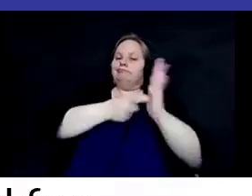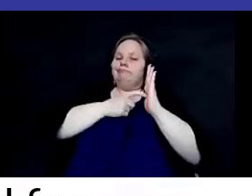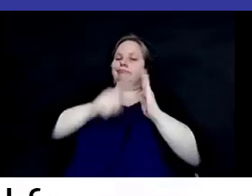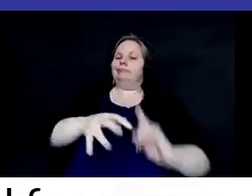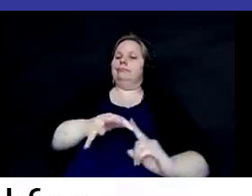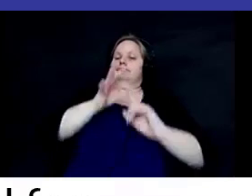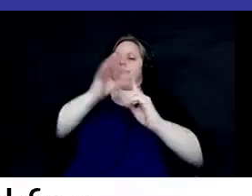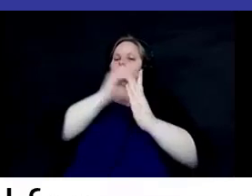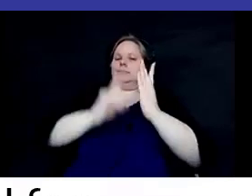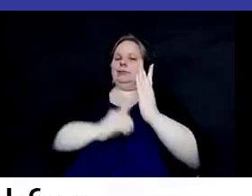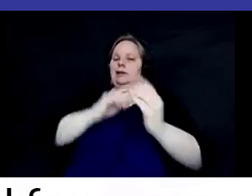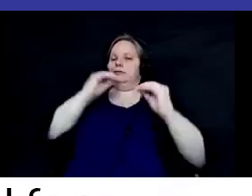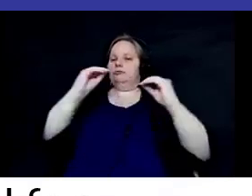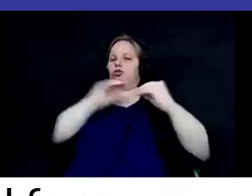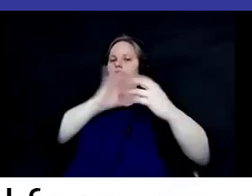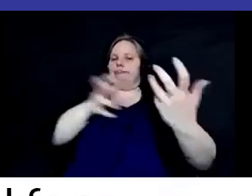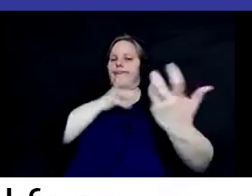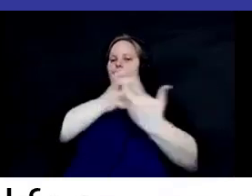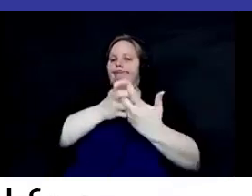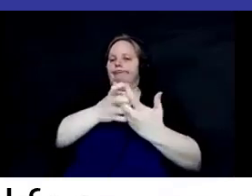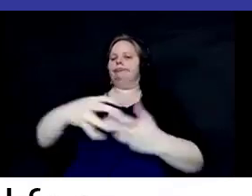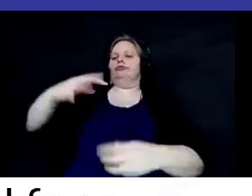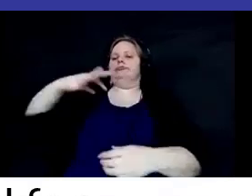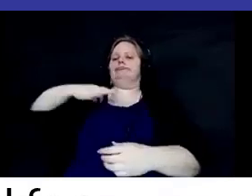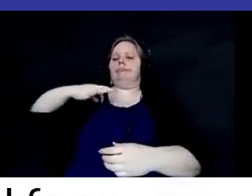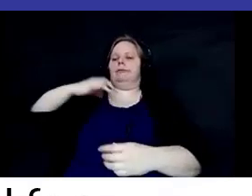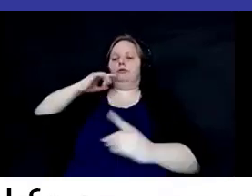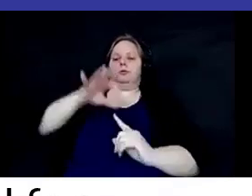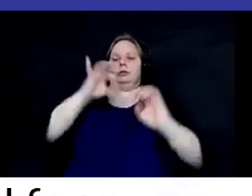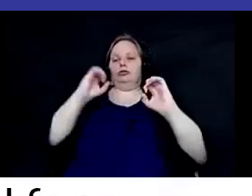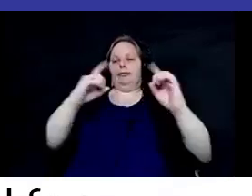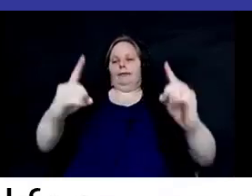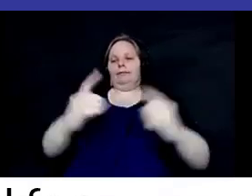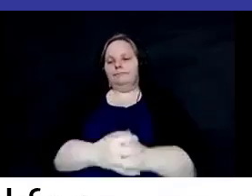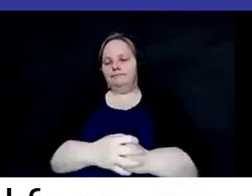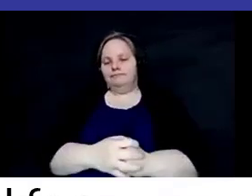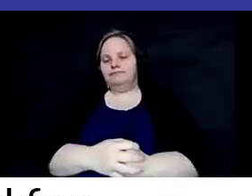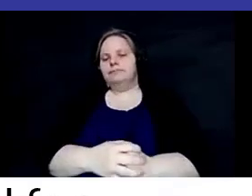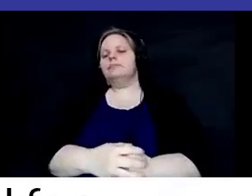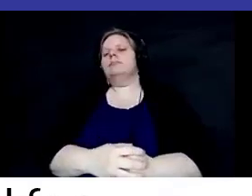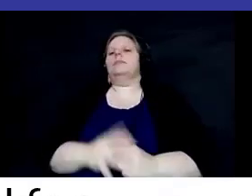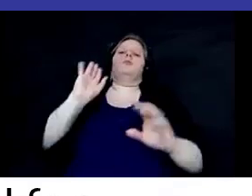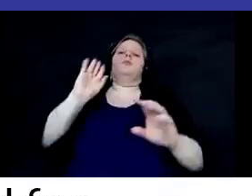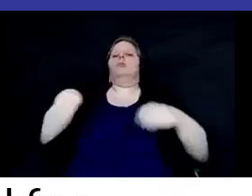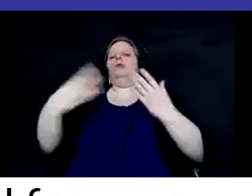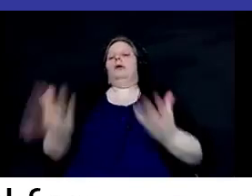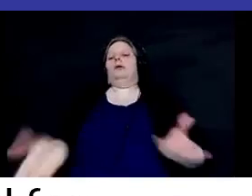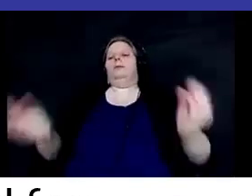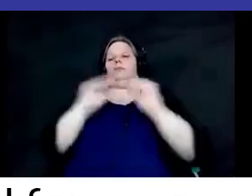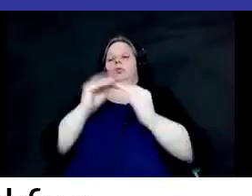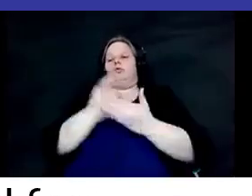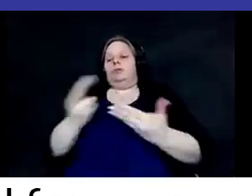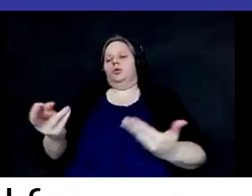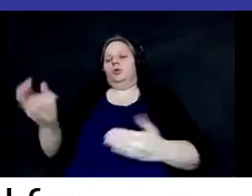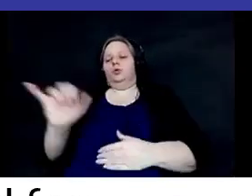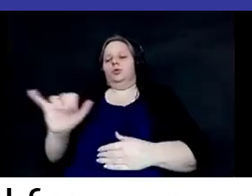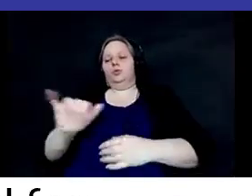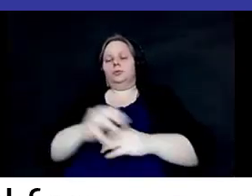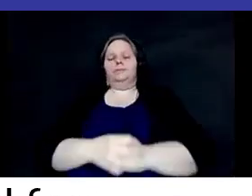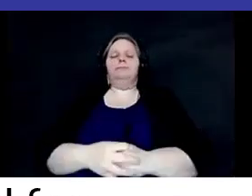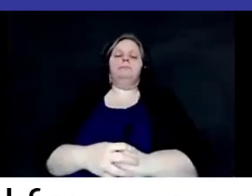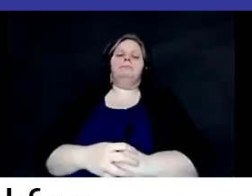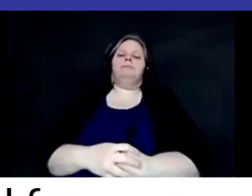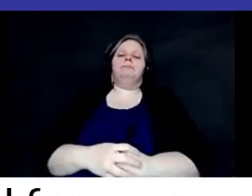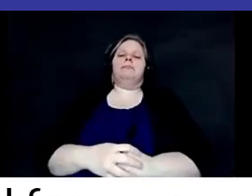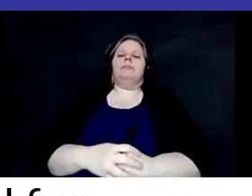for having special education services. So we're providing additional resources on that. And then there's some other areas that